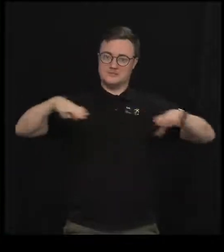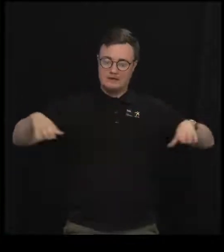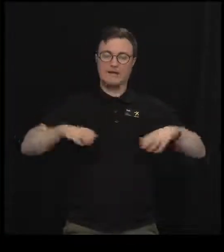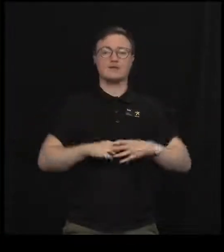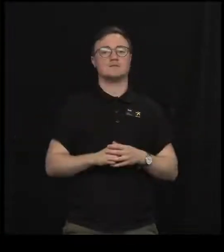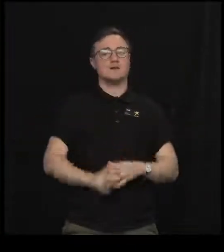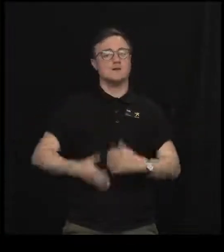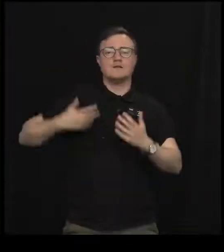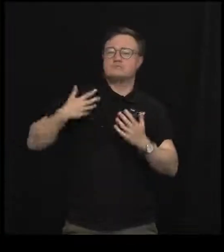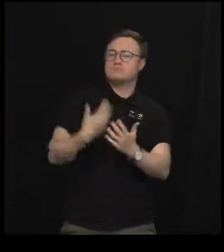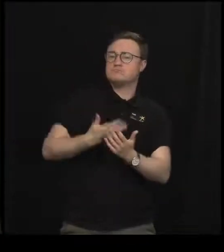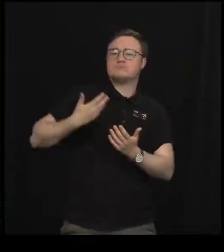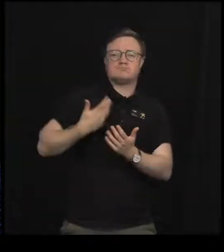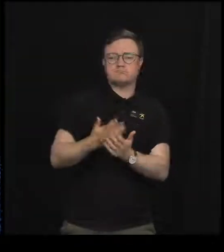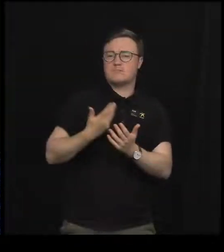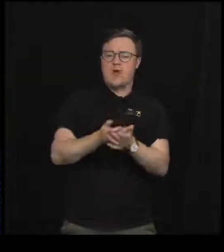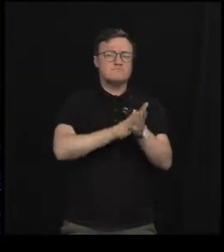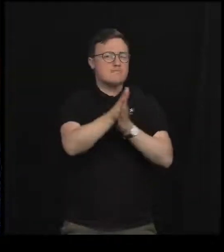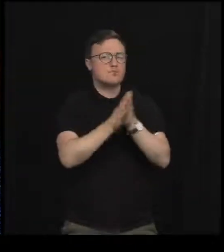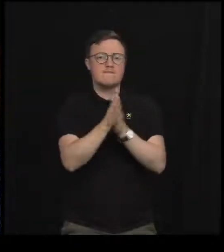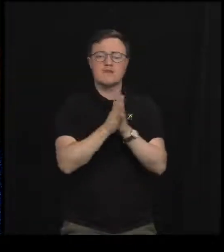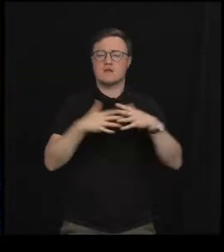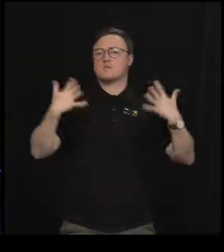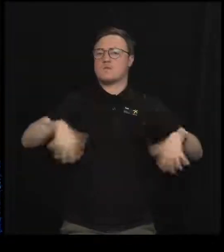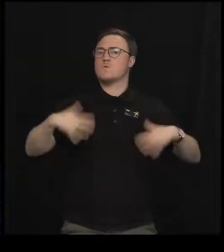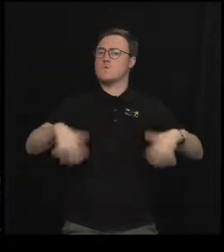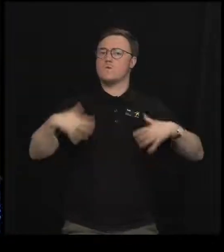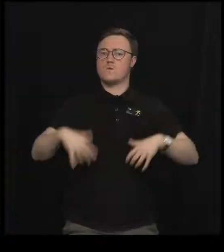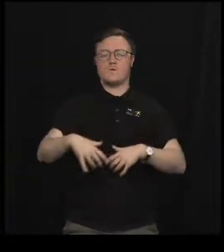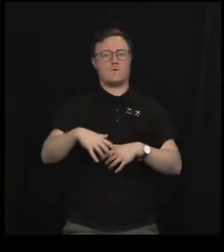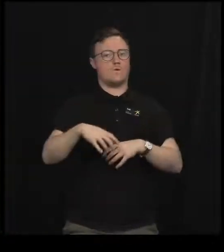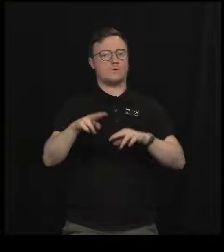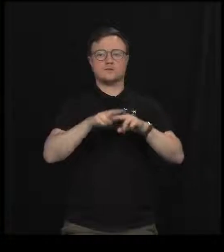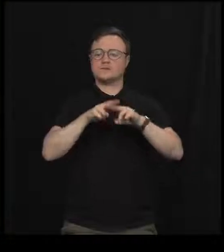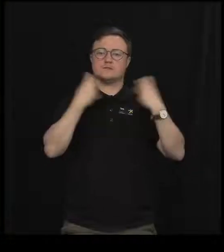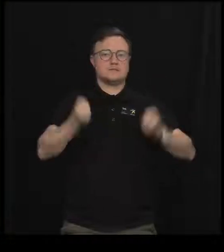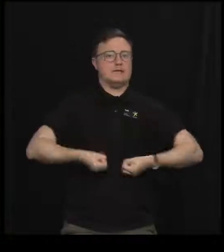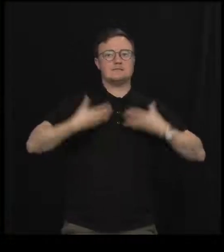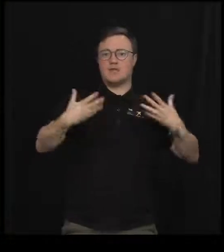a very motivating and powerful speech, and then he always says,